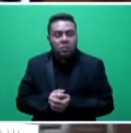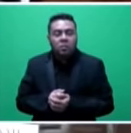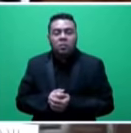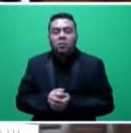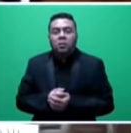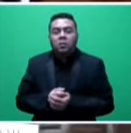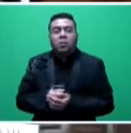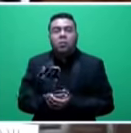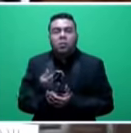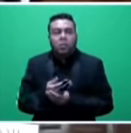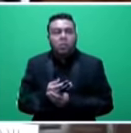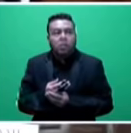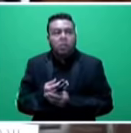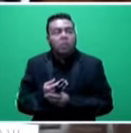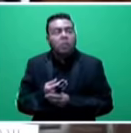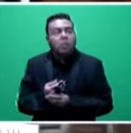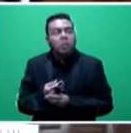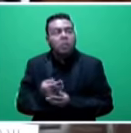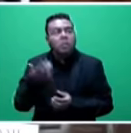$65,233 to Fiji's US